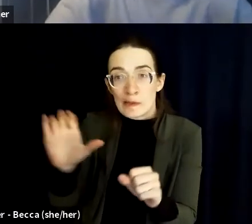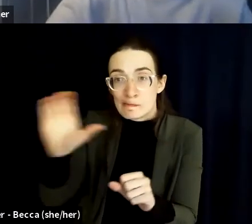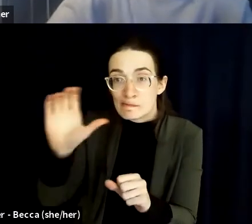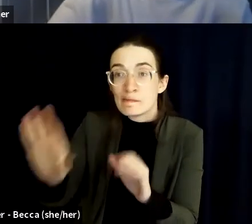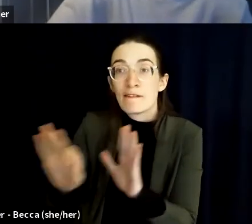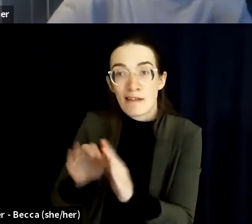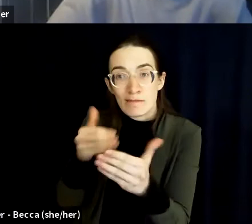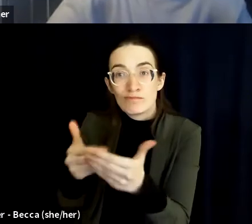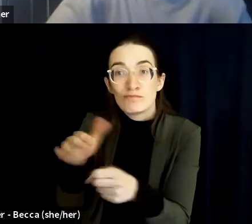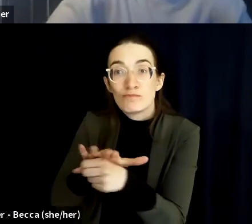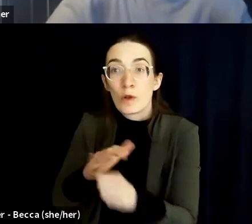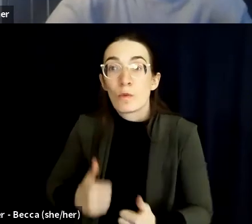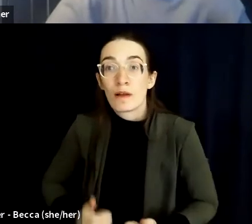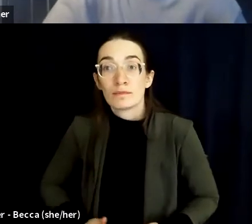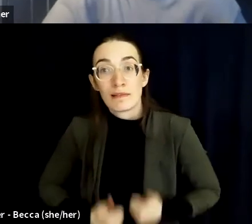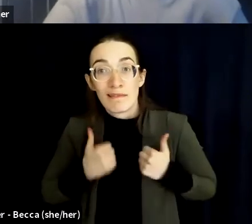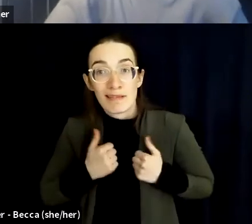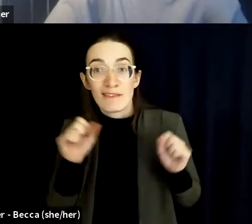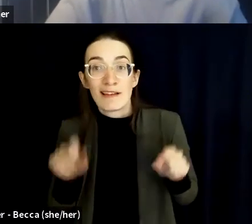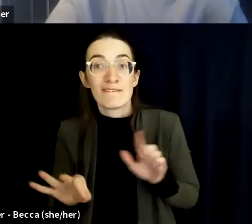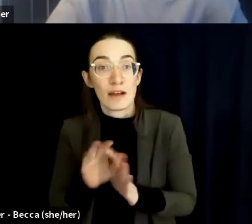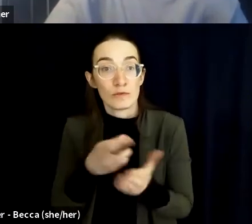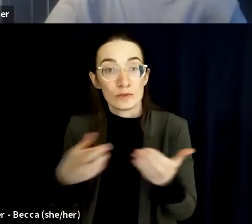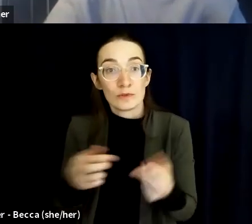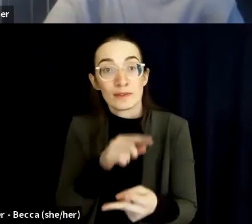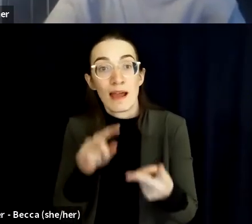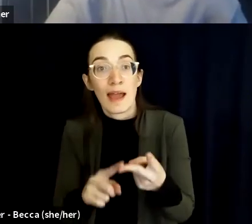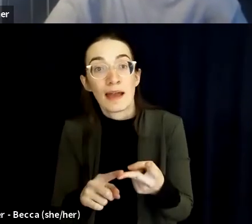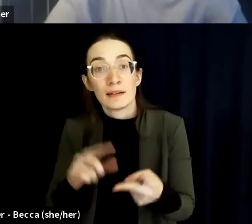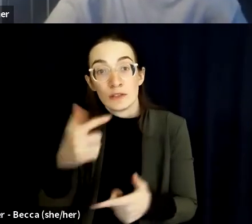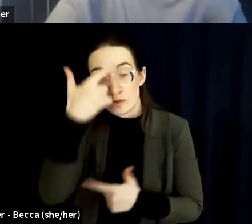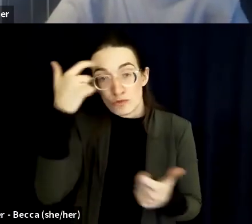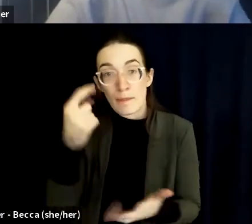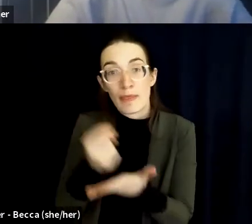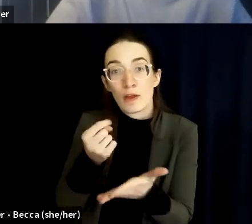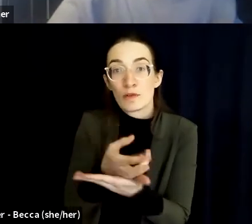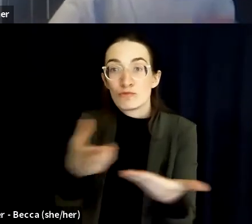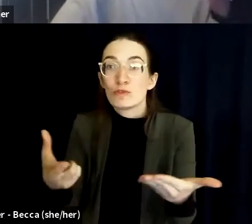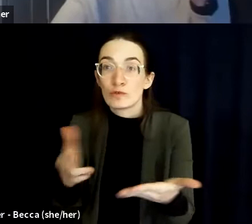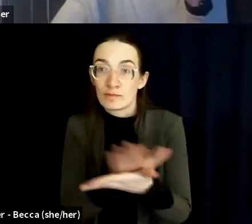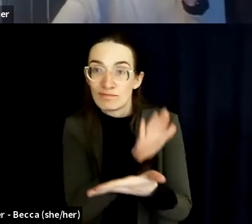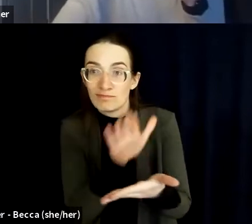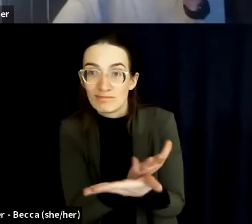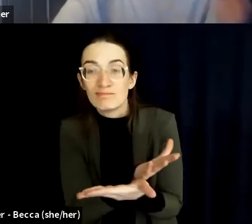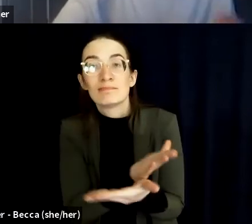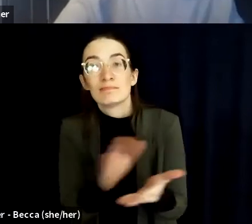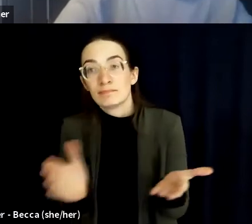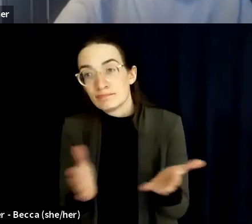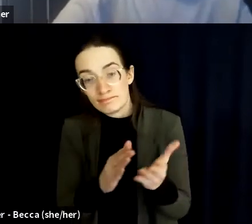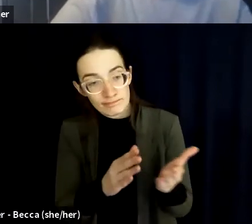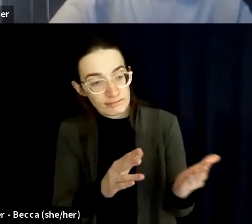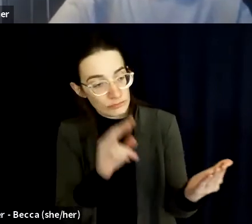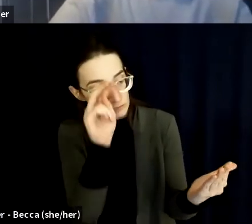live, and also trauma therapy resource handouts if you do want to explore different things. So a lot of things that we've already